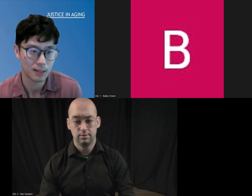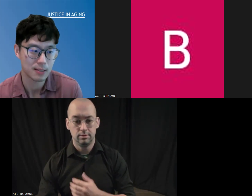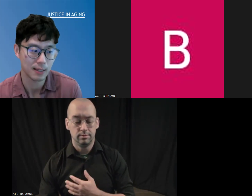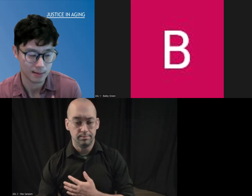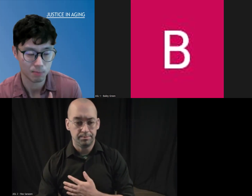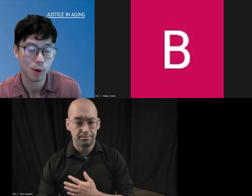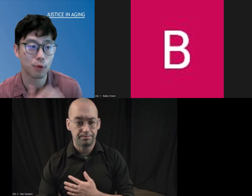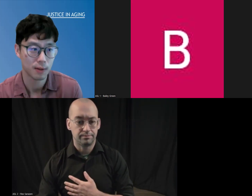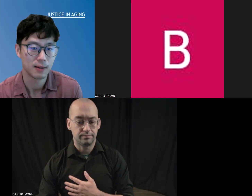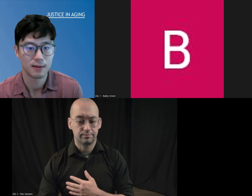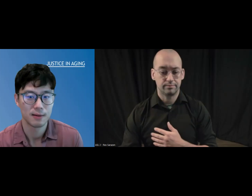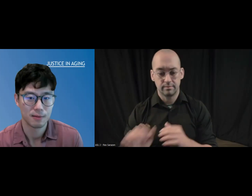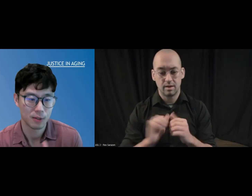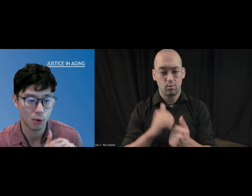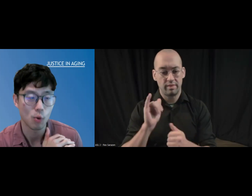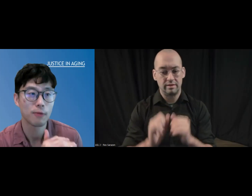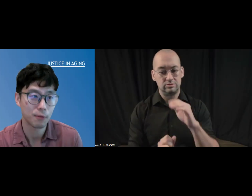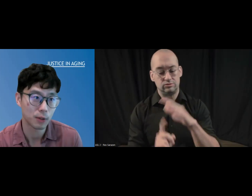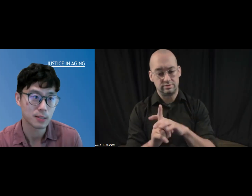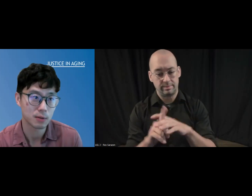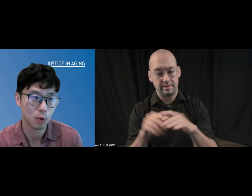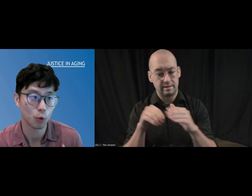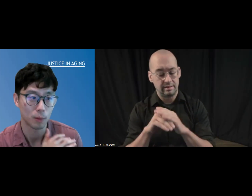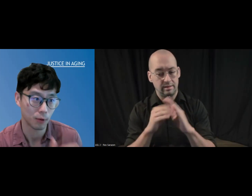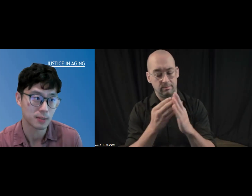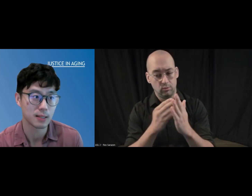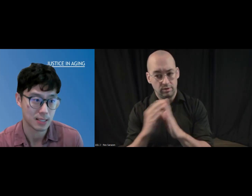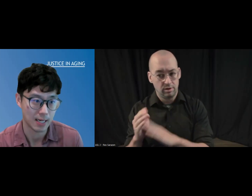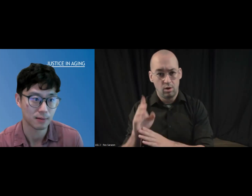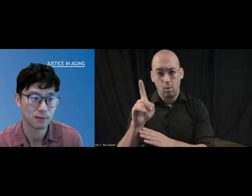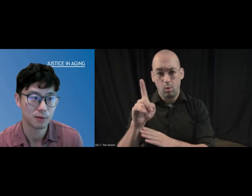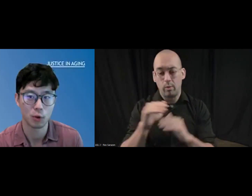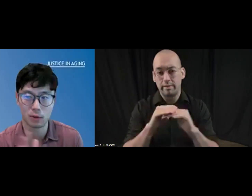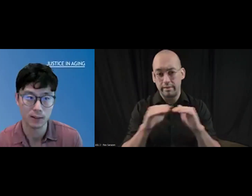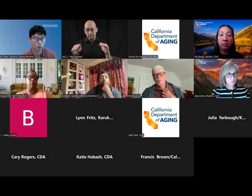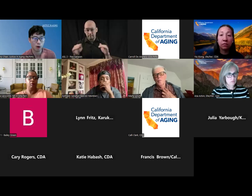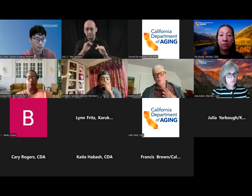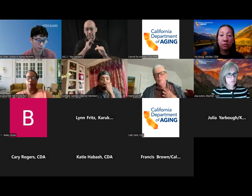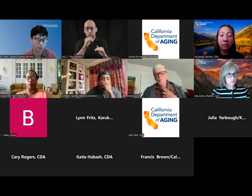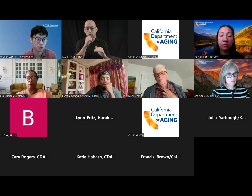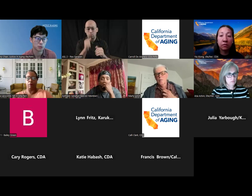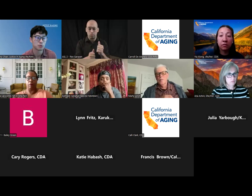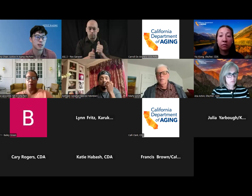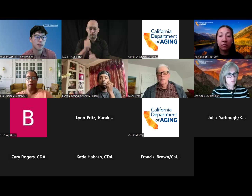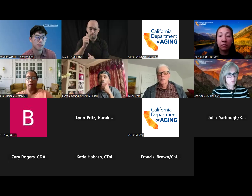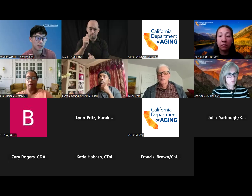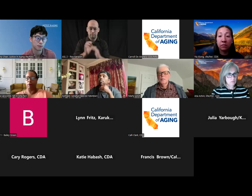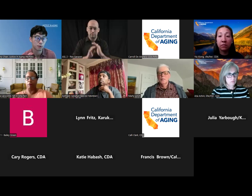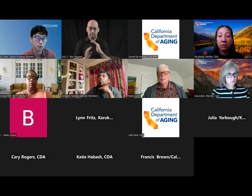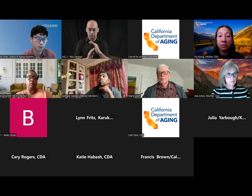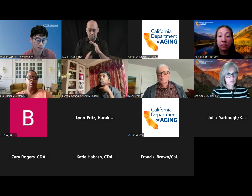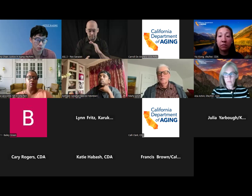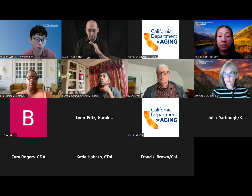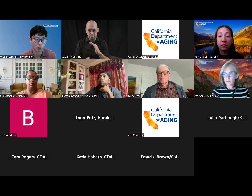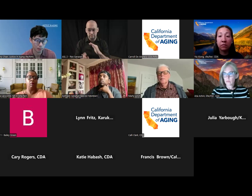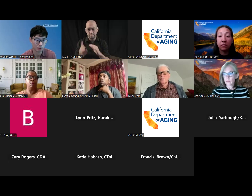communities, is both, one level is older immigrants in the state who are dealing with all these different issues. And then for